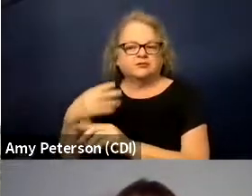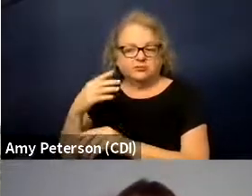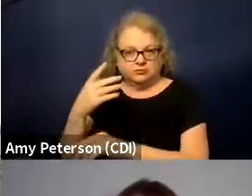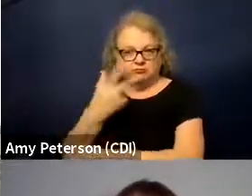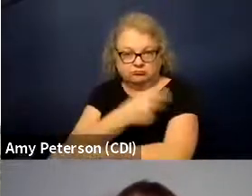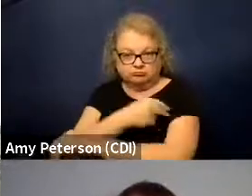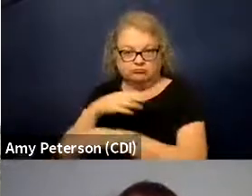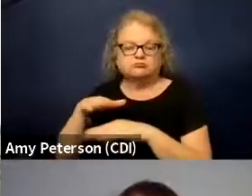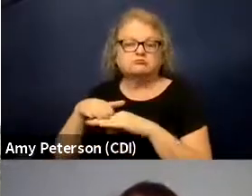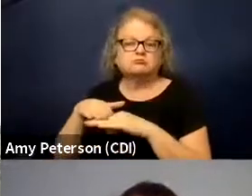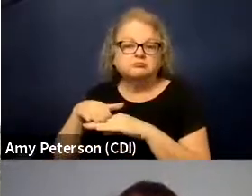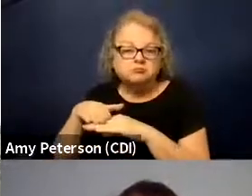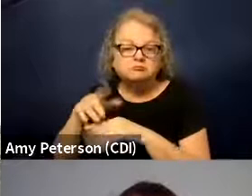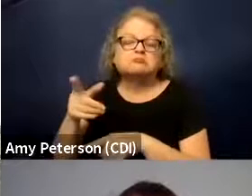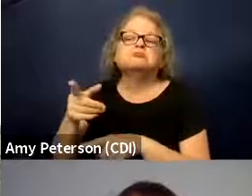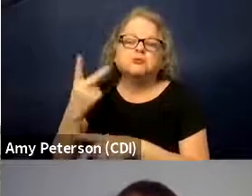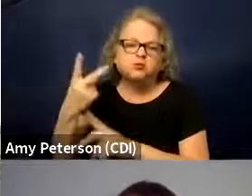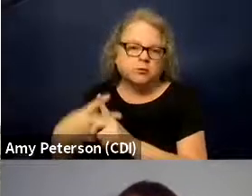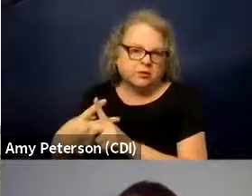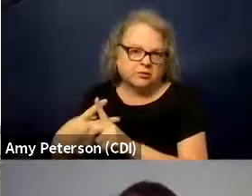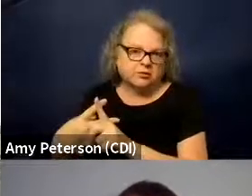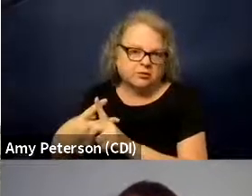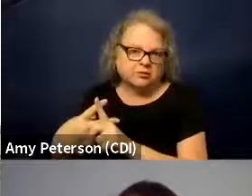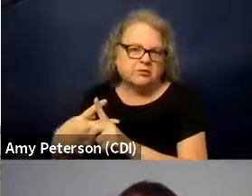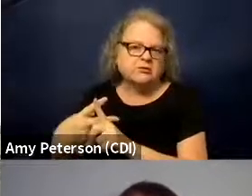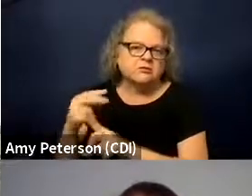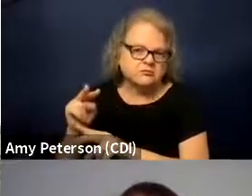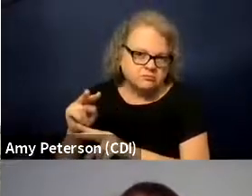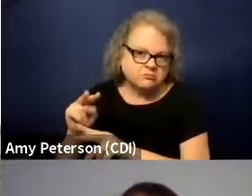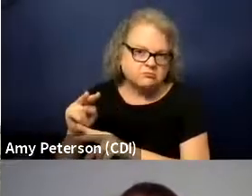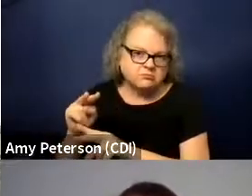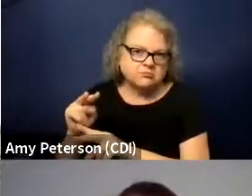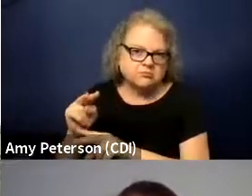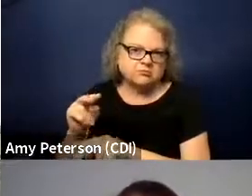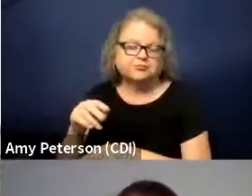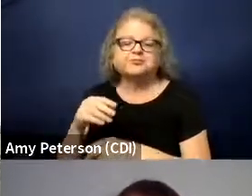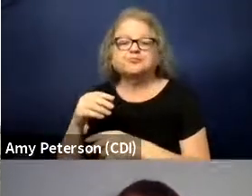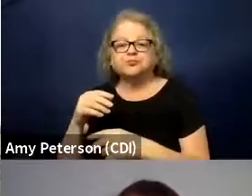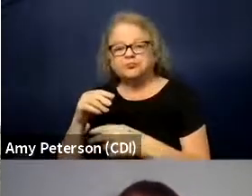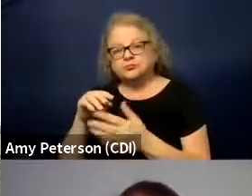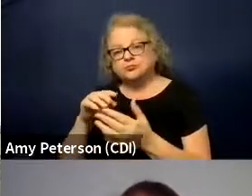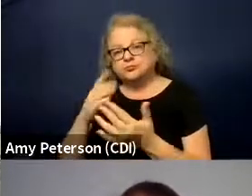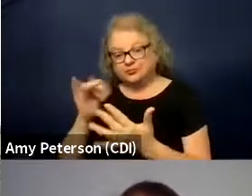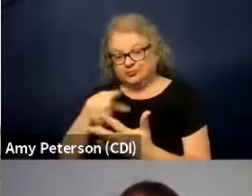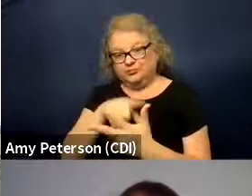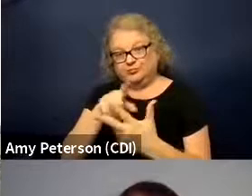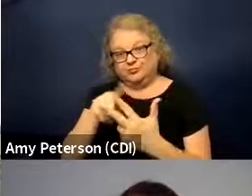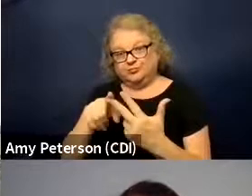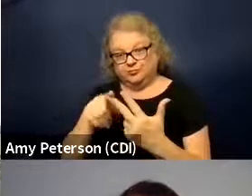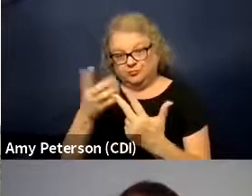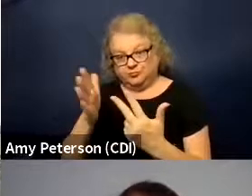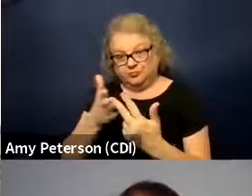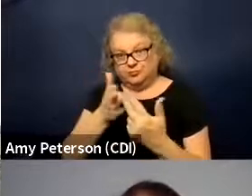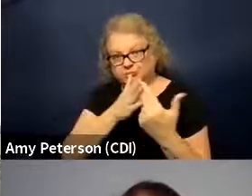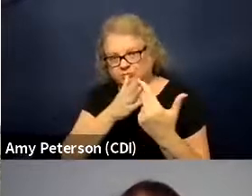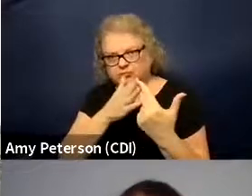means after the phase 3 study is done in humans, you need to continue to follow them for another 2